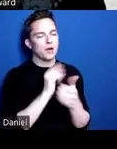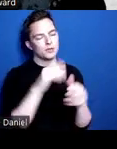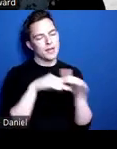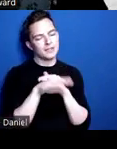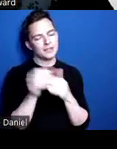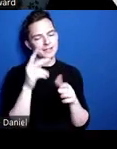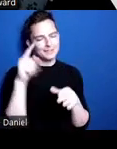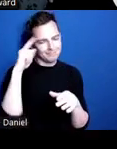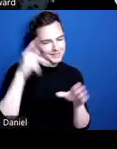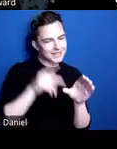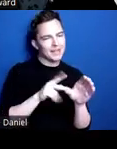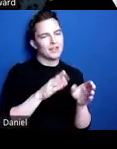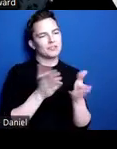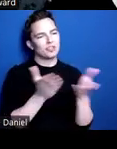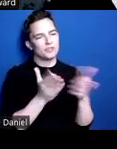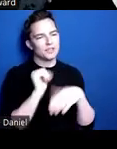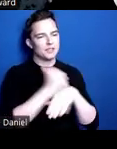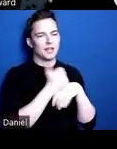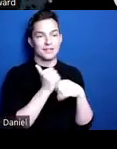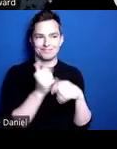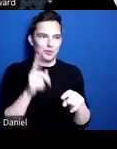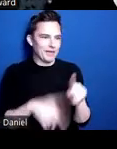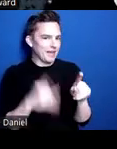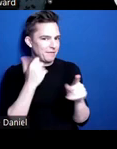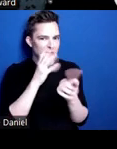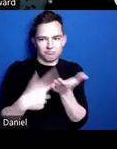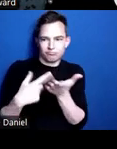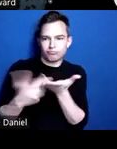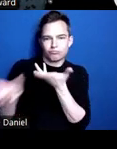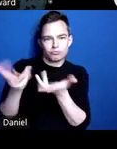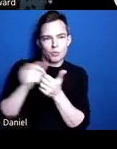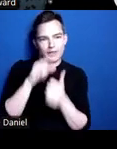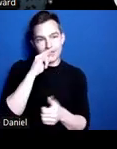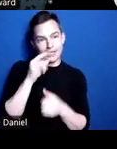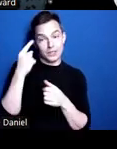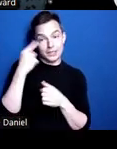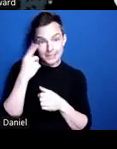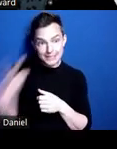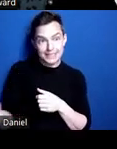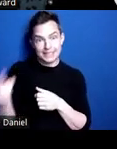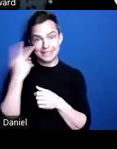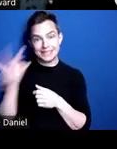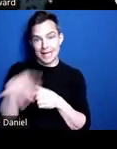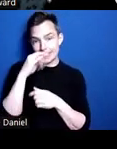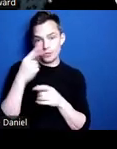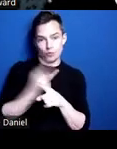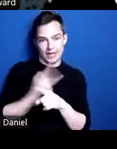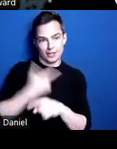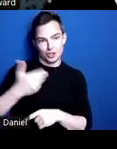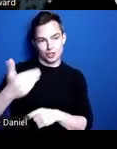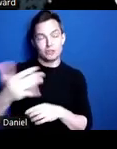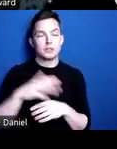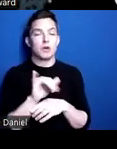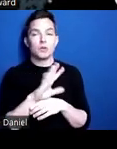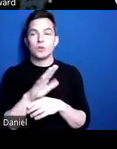in place. And you can't do that if you're not talking to the kid and seeing the kid on a regular basis. In addition, the better